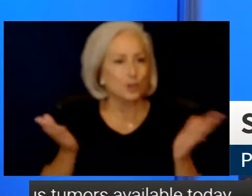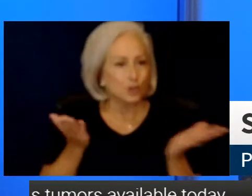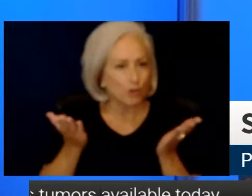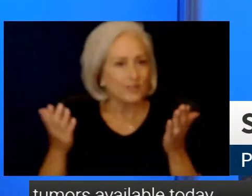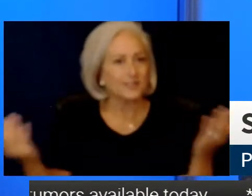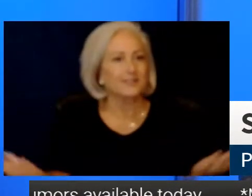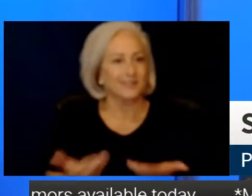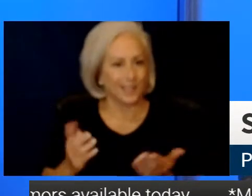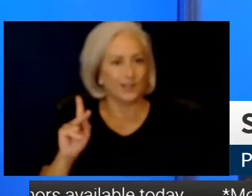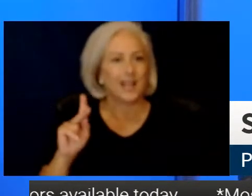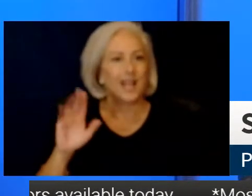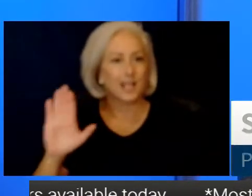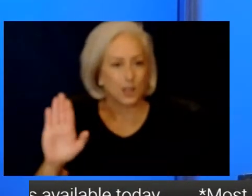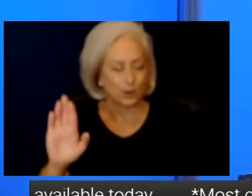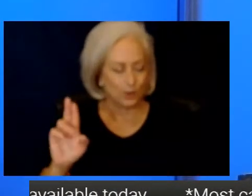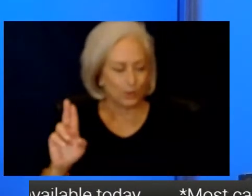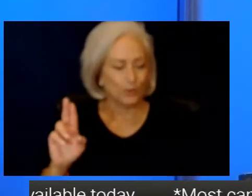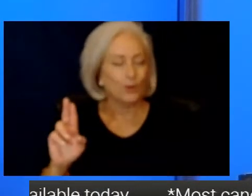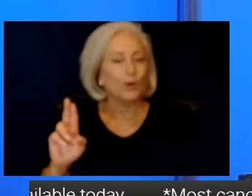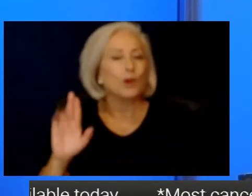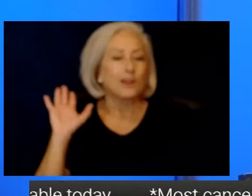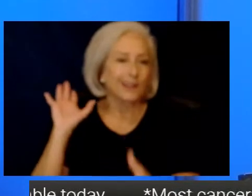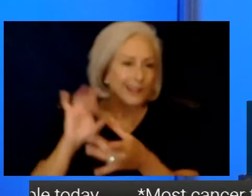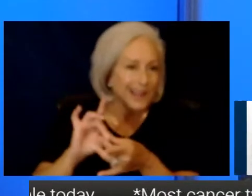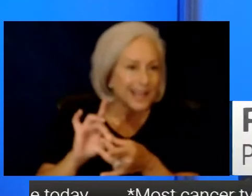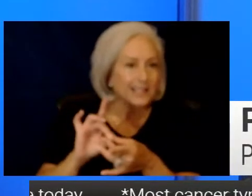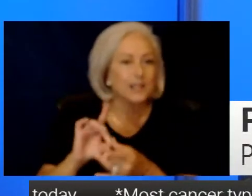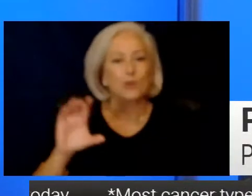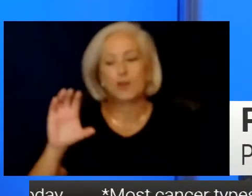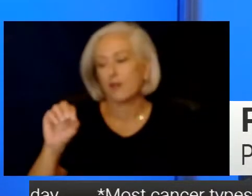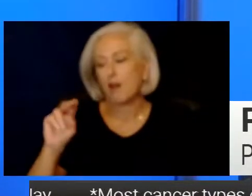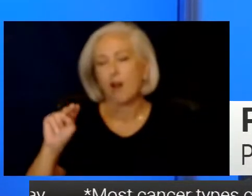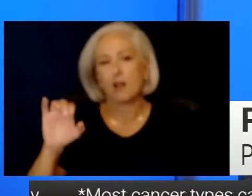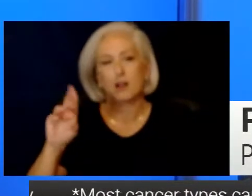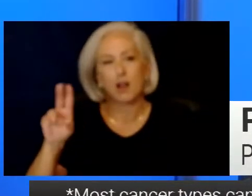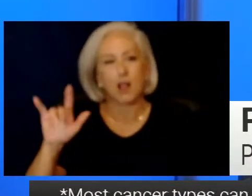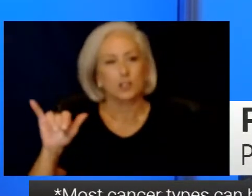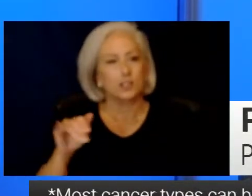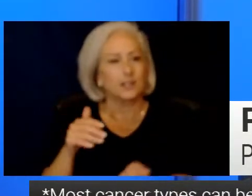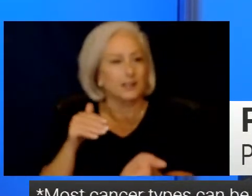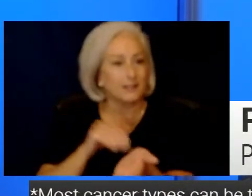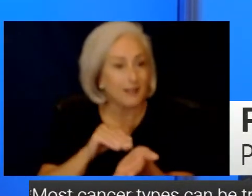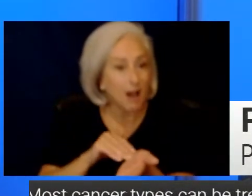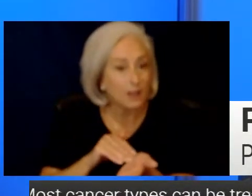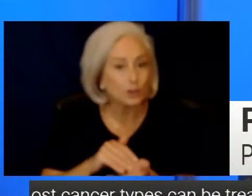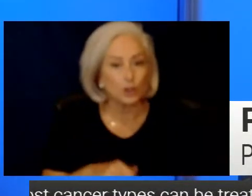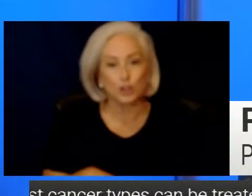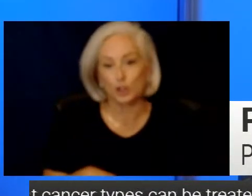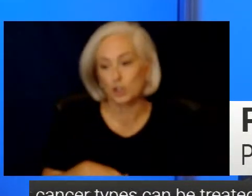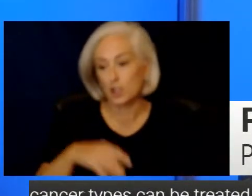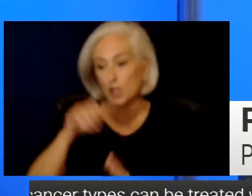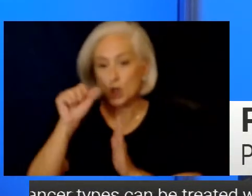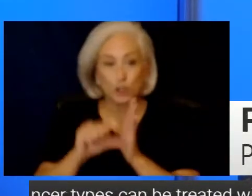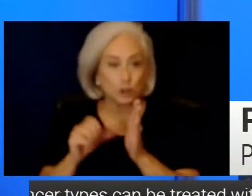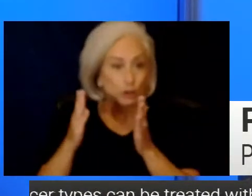their oncologist, radiation oncologist, a surgeon, but really in identifying any barriers to care these patients may have so they can get the best care possible